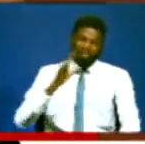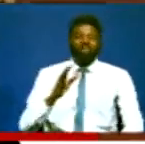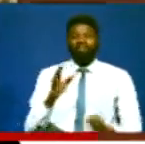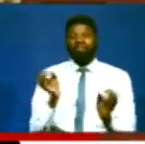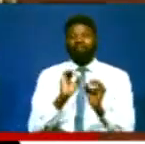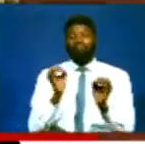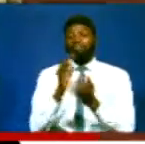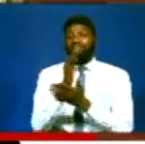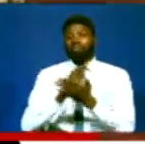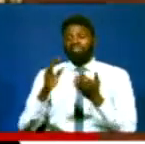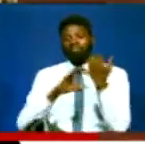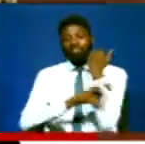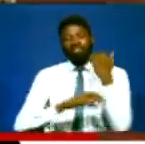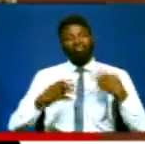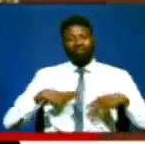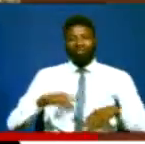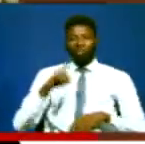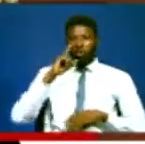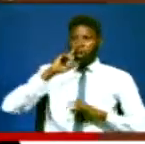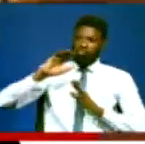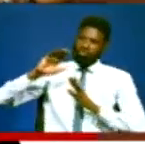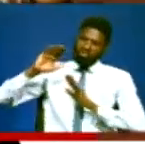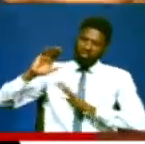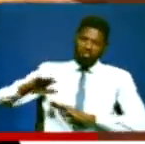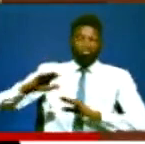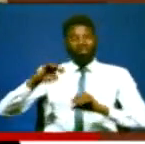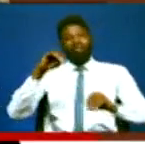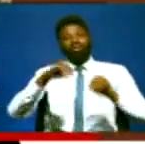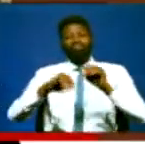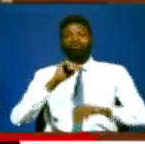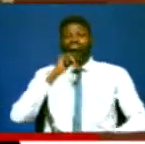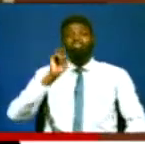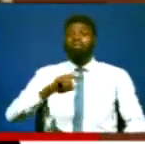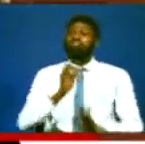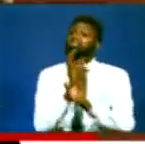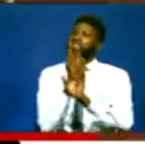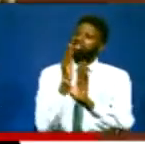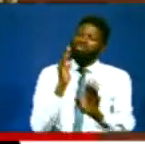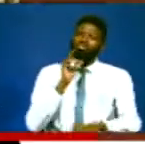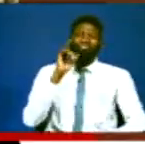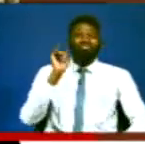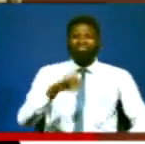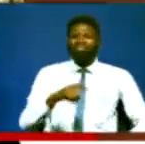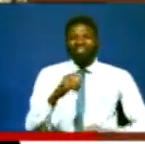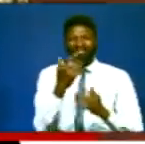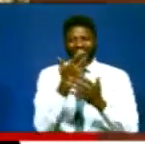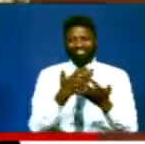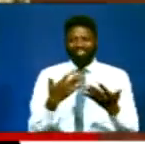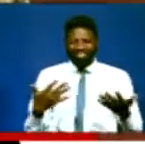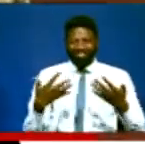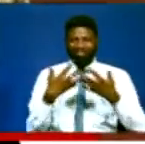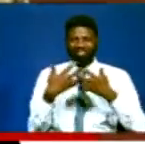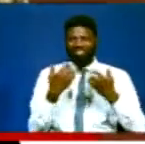Mm-hmm. They don't have to queue all the way. We don't have to carry all these gadgets to, you know, far end areas and all that. Mm-hmm.